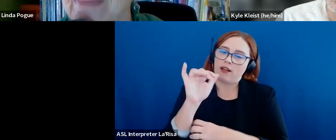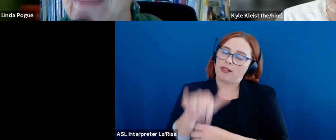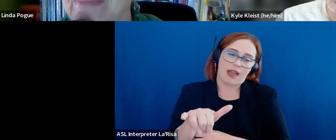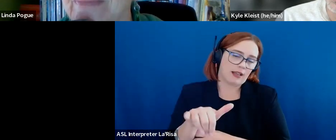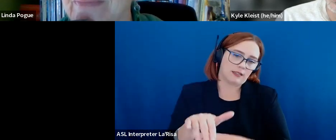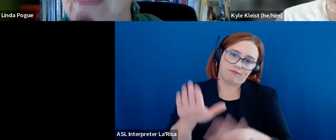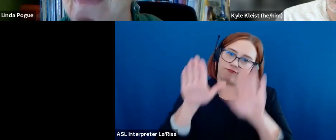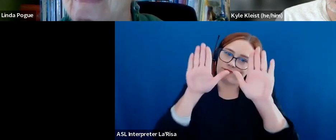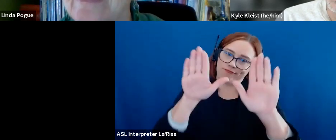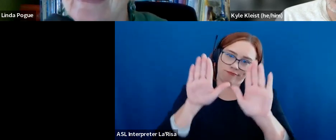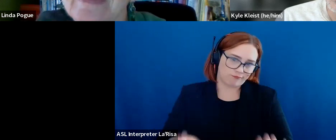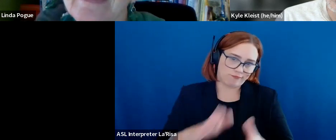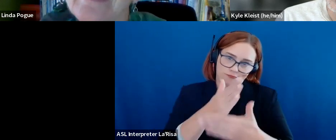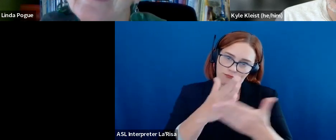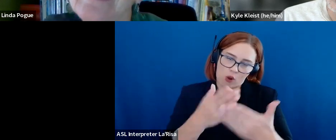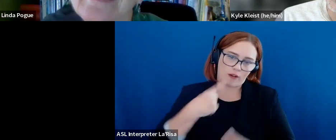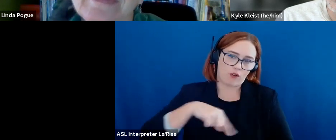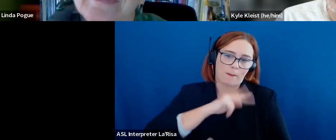aspect to our programs.